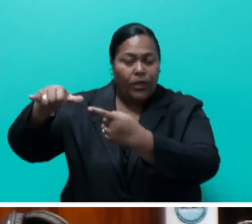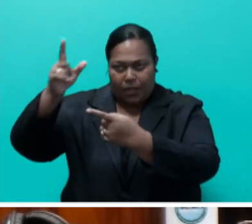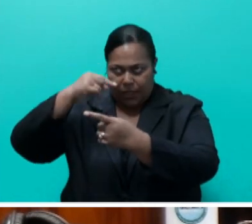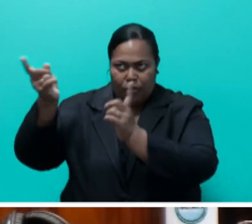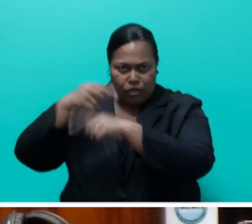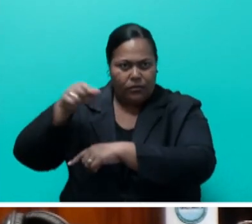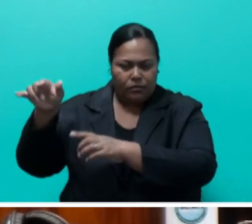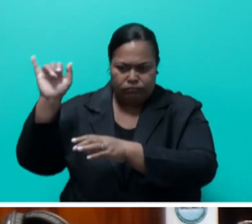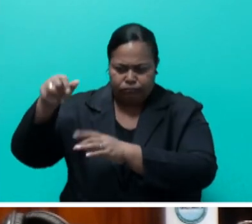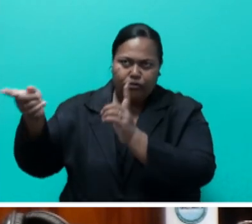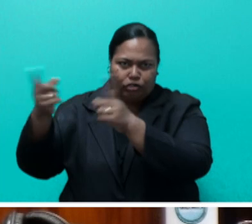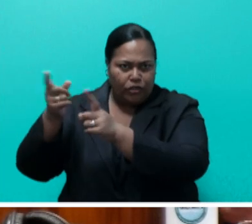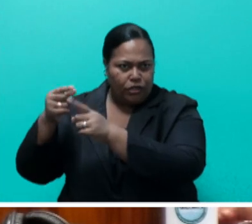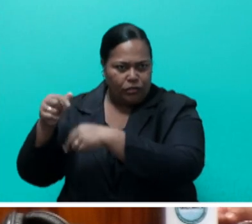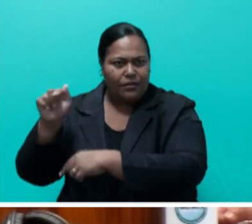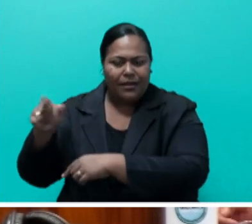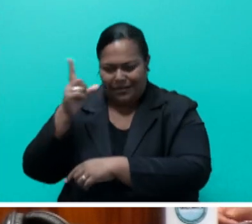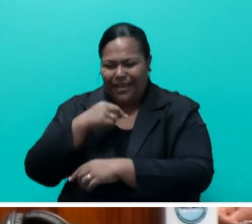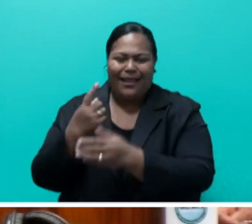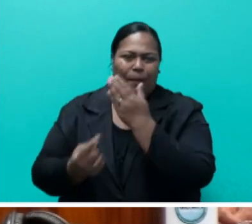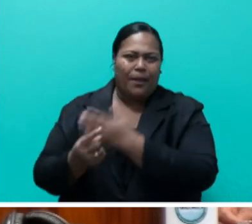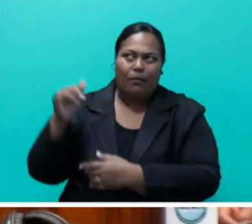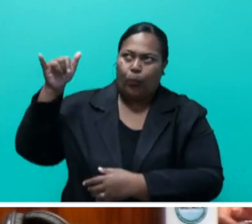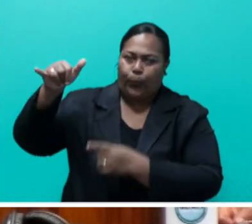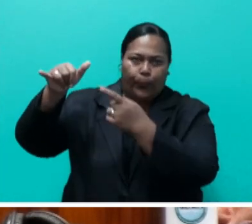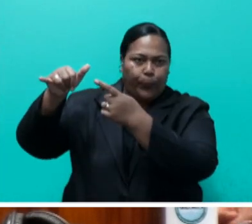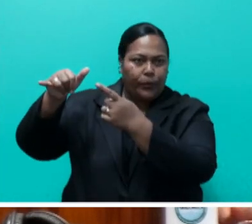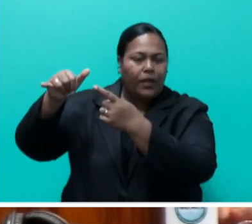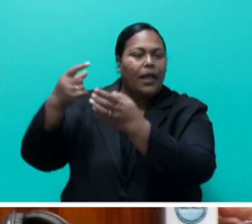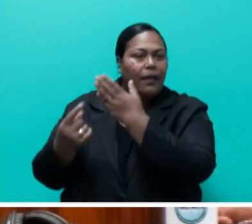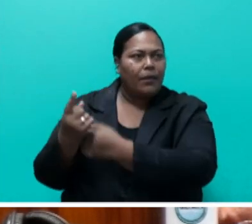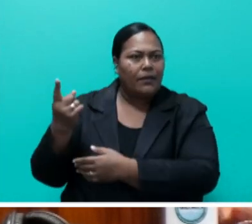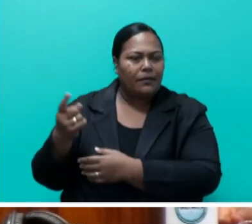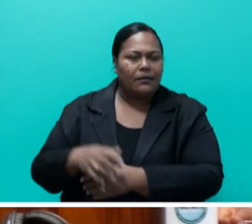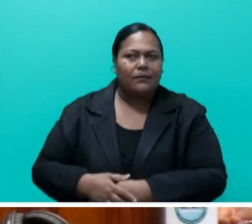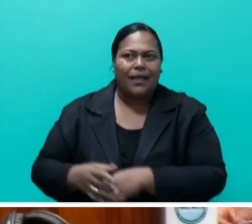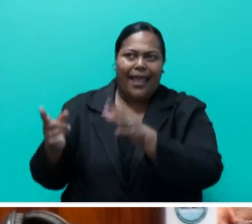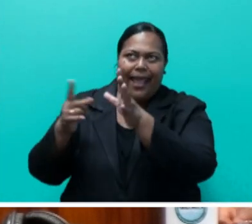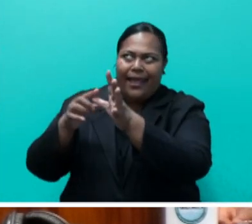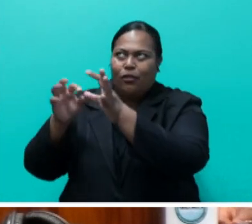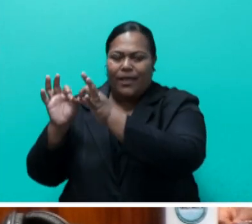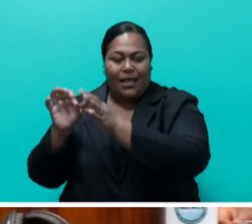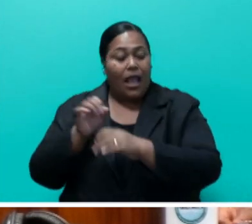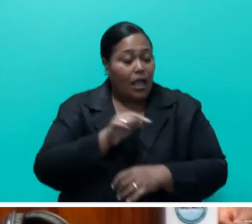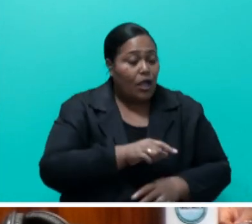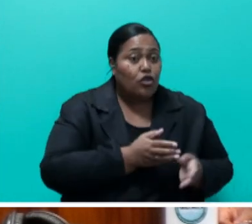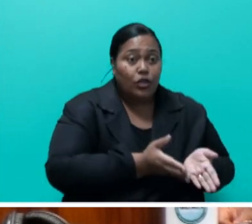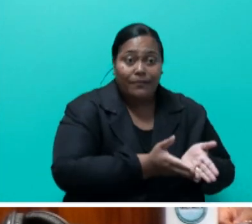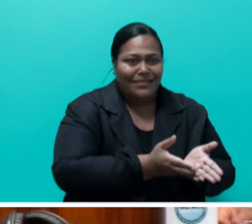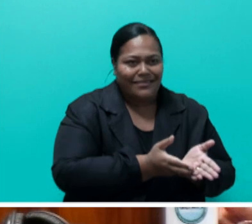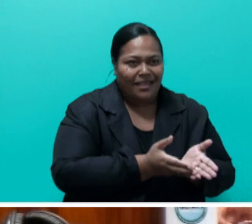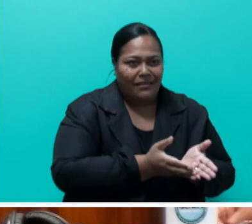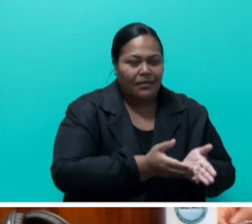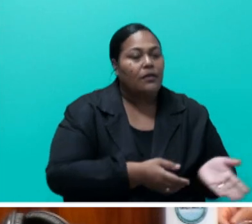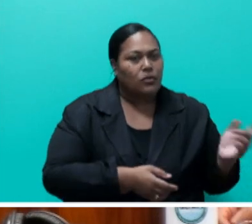change cargo. Ships can. They can, and aircrafts are tracked from point A to point B. Ships are not. Have you, for